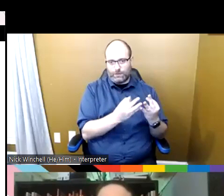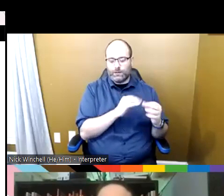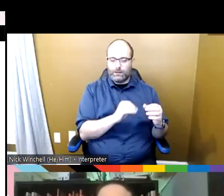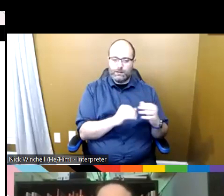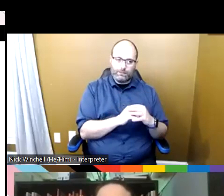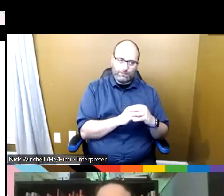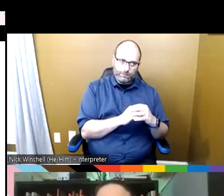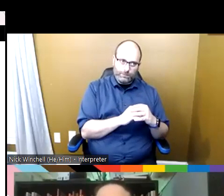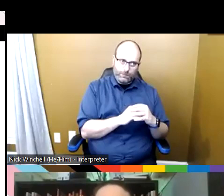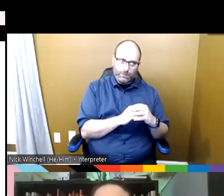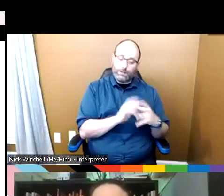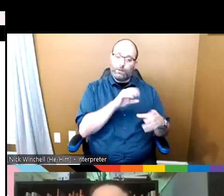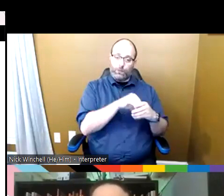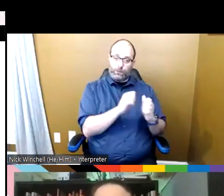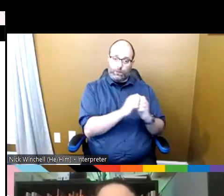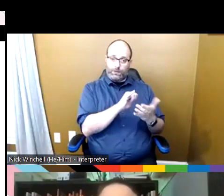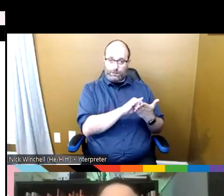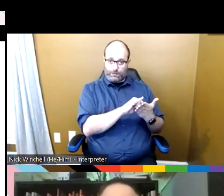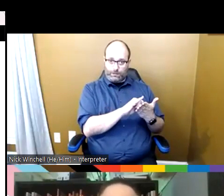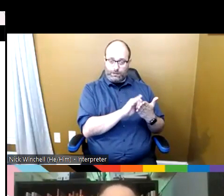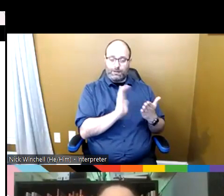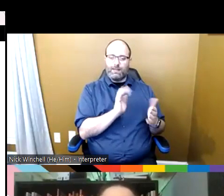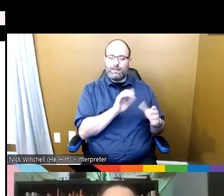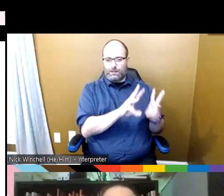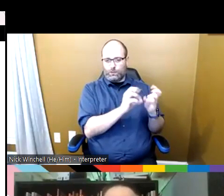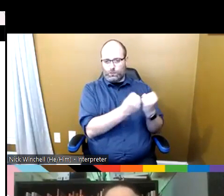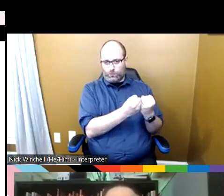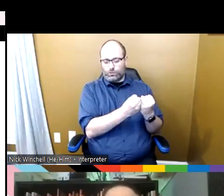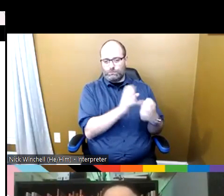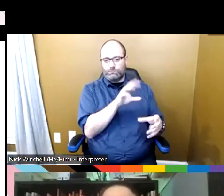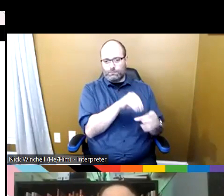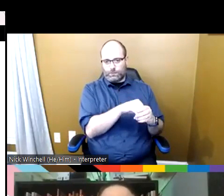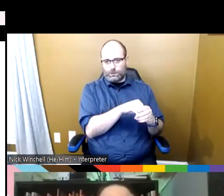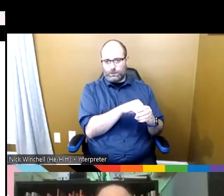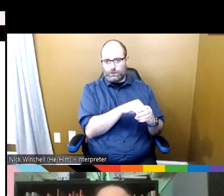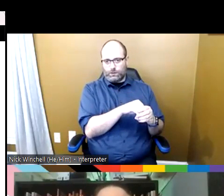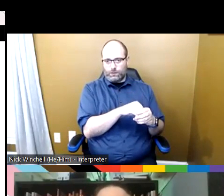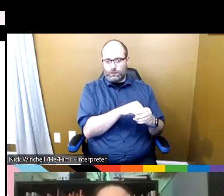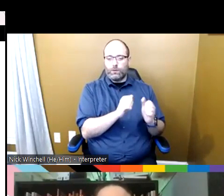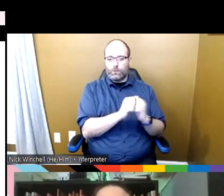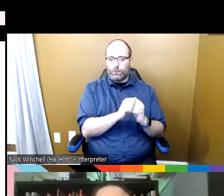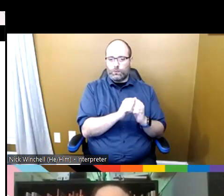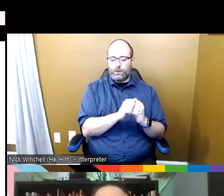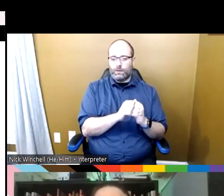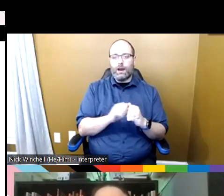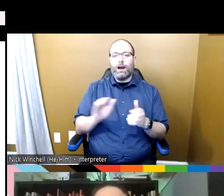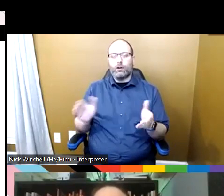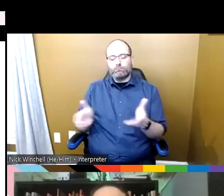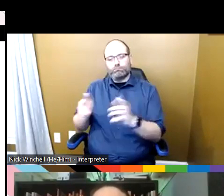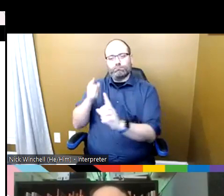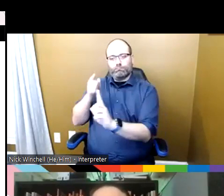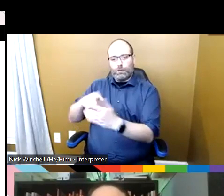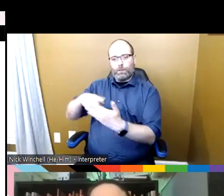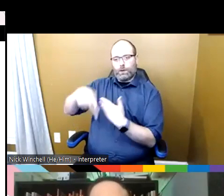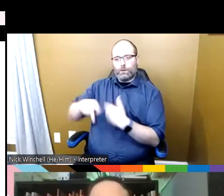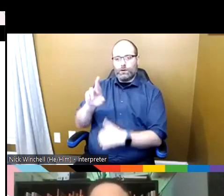is this seminar is part of our series, our initiative called REACH, which is about racial equity